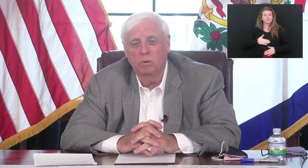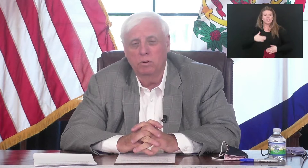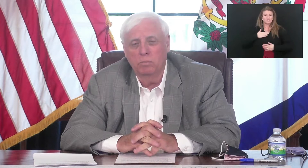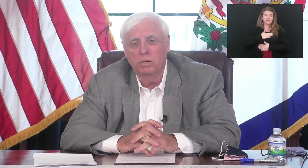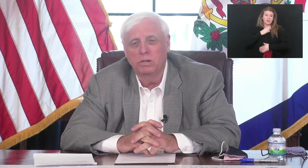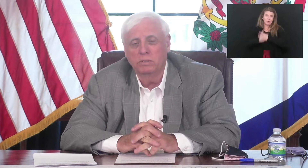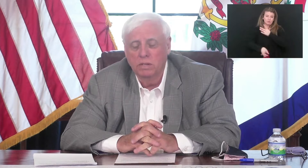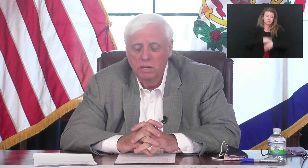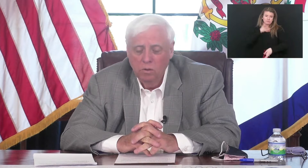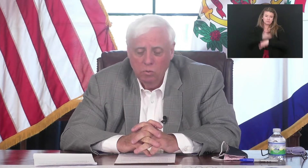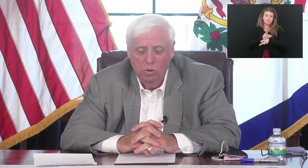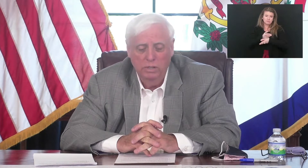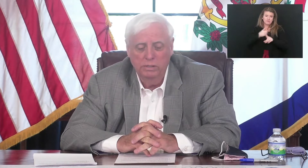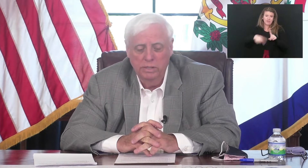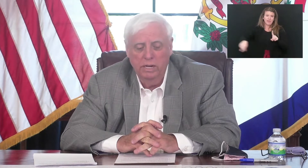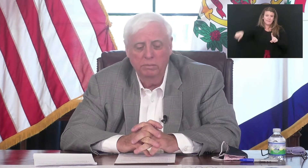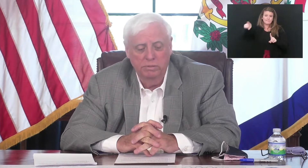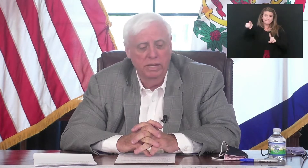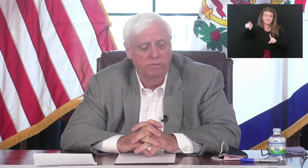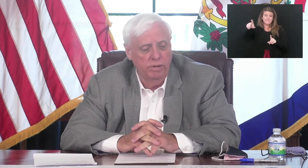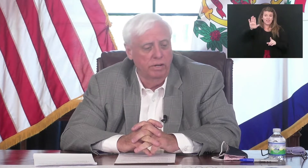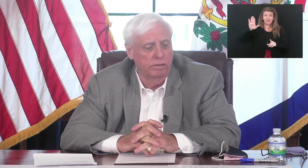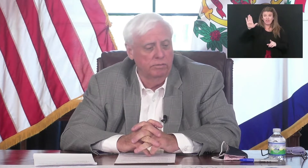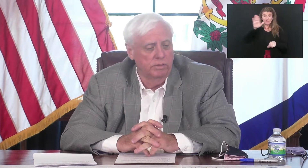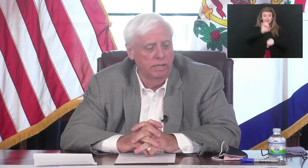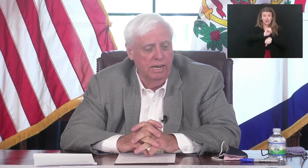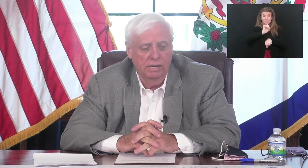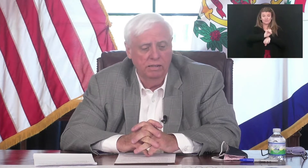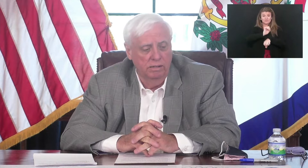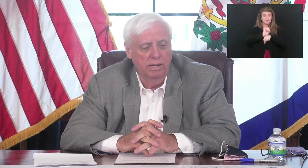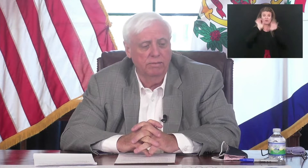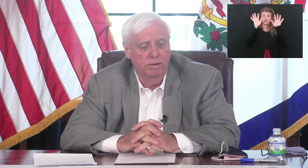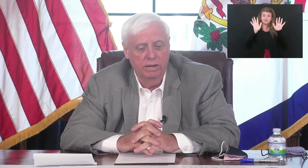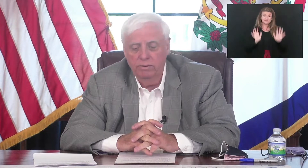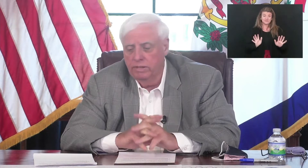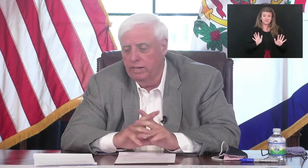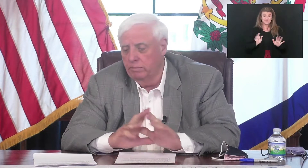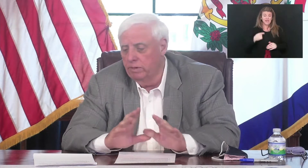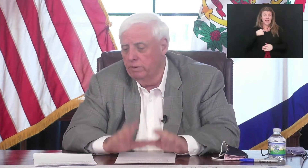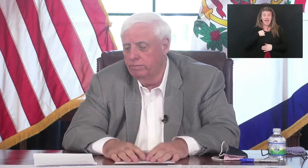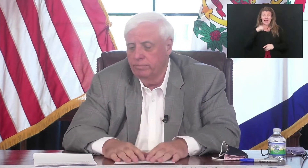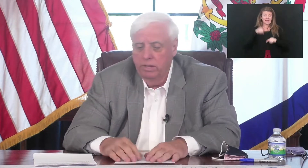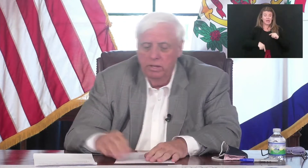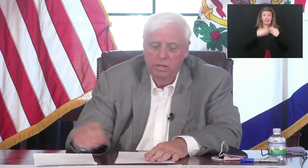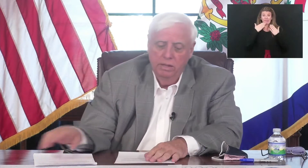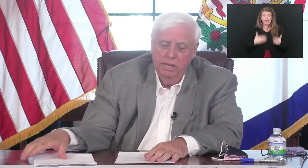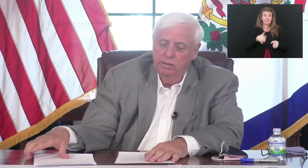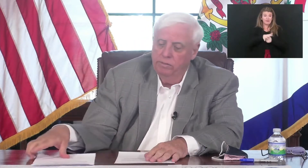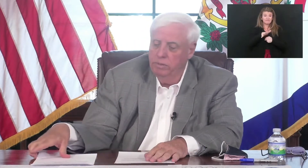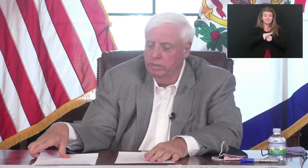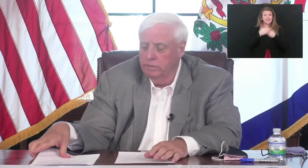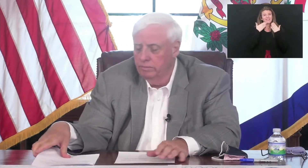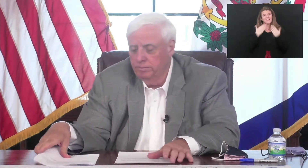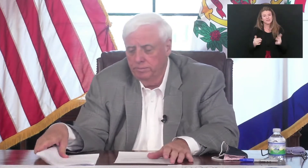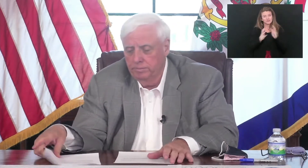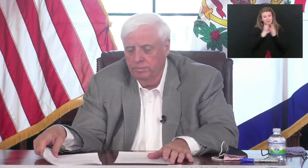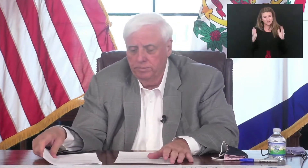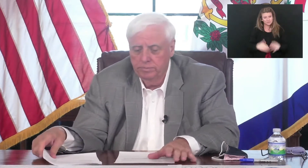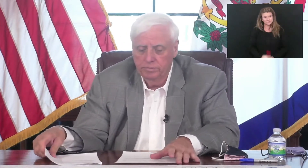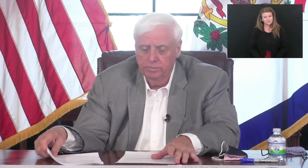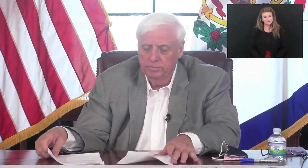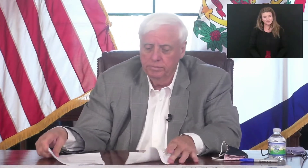the world, because what jobs they've done, and I could never, ever thank them enough. Thank you so much.